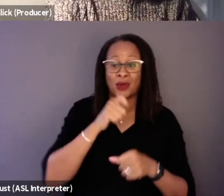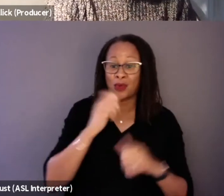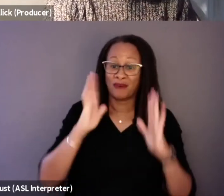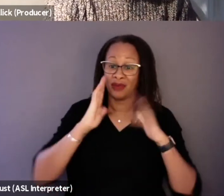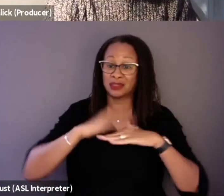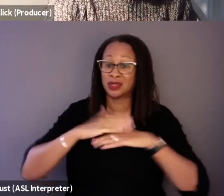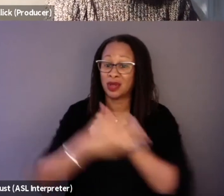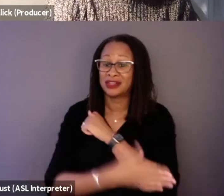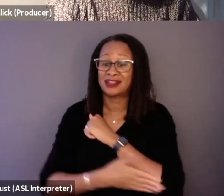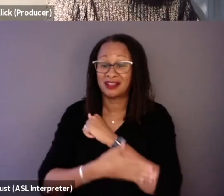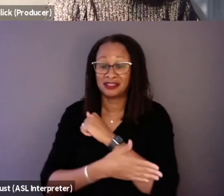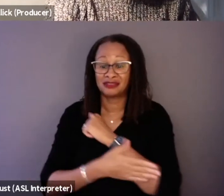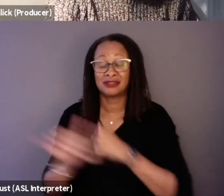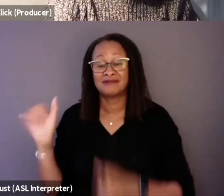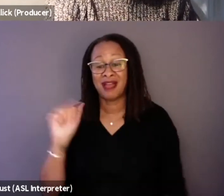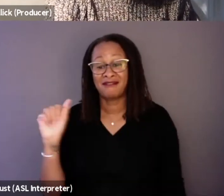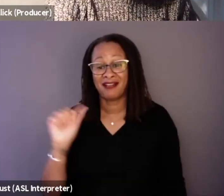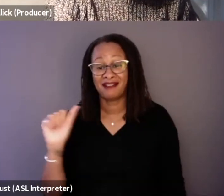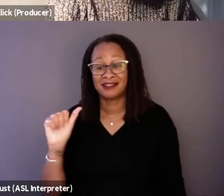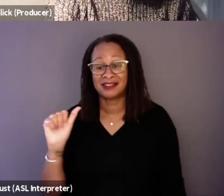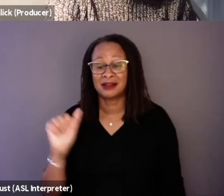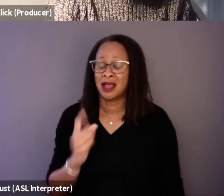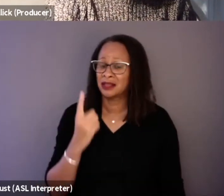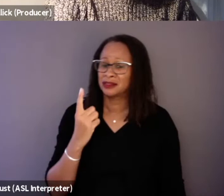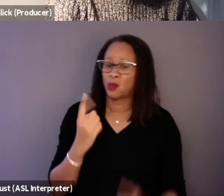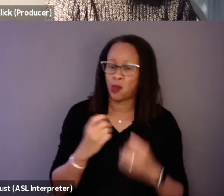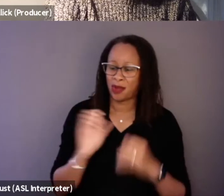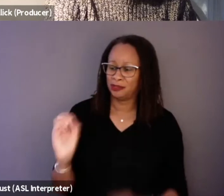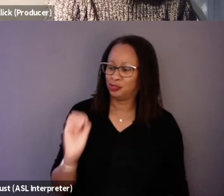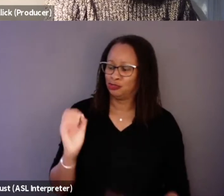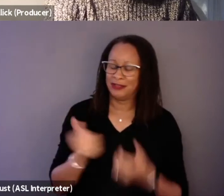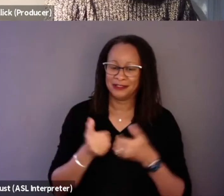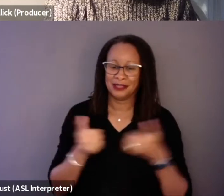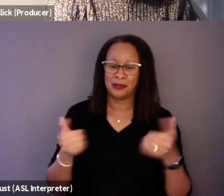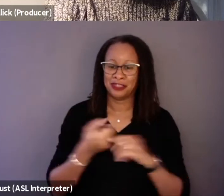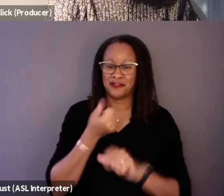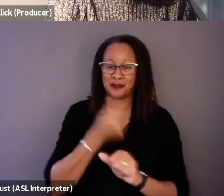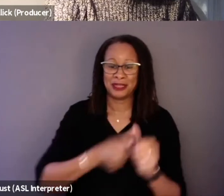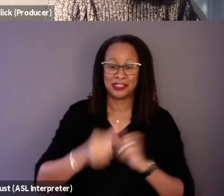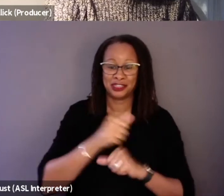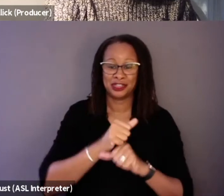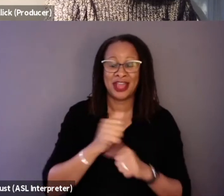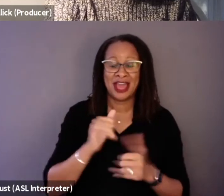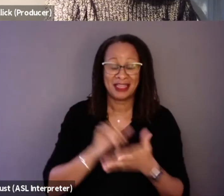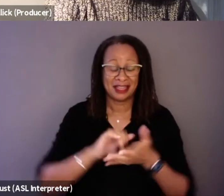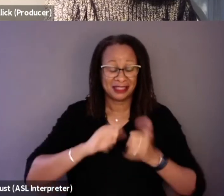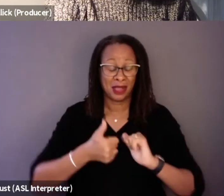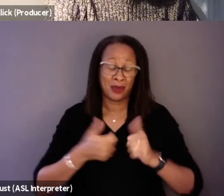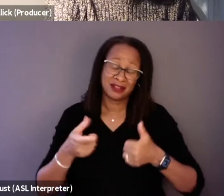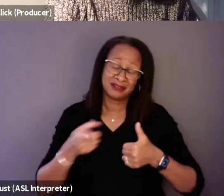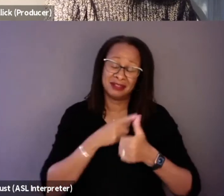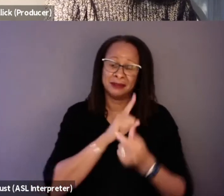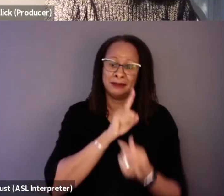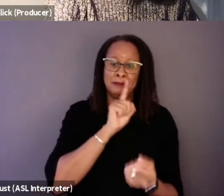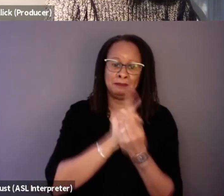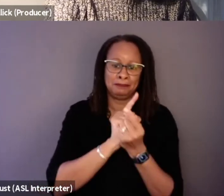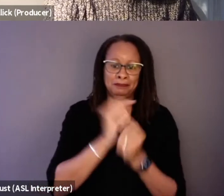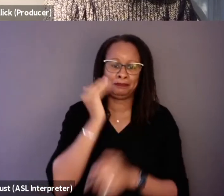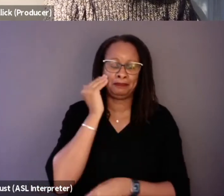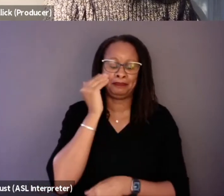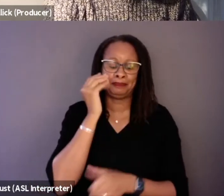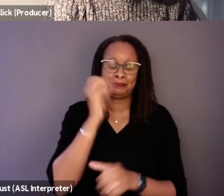of separation. And so I think that's how we initially were aware of each